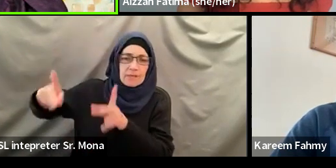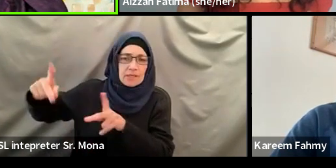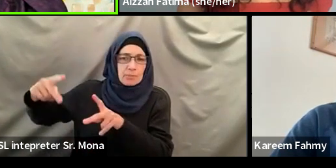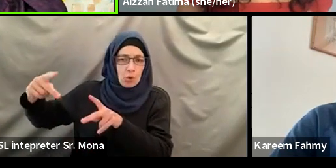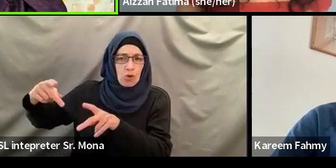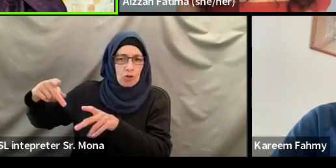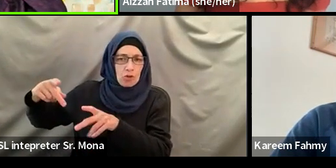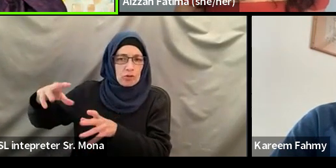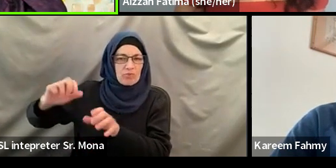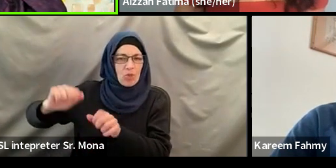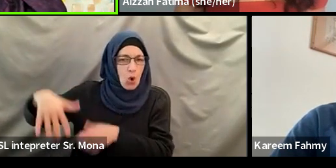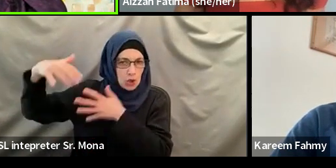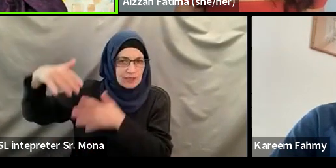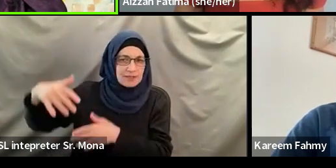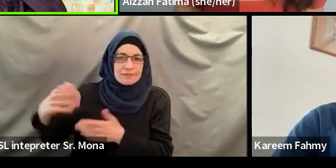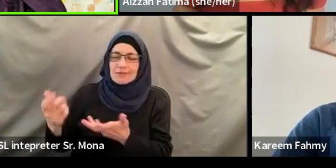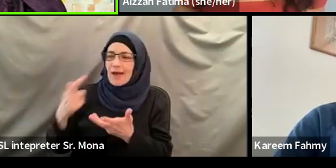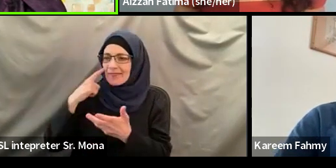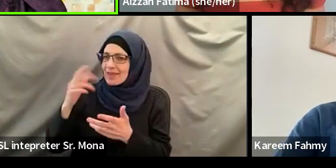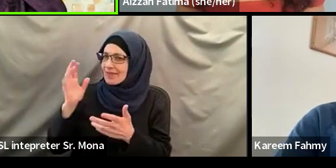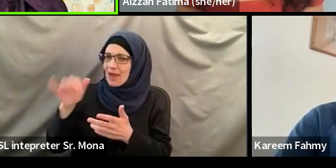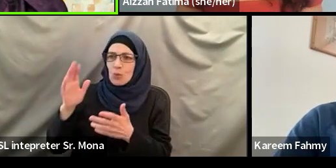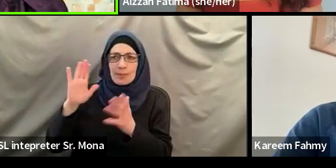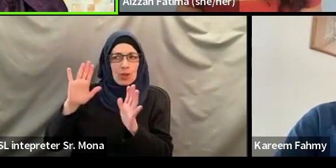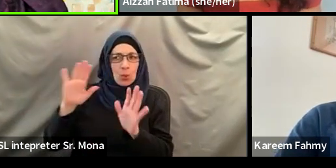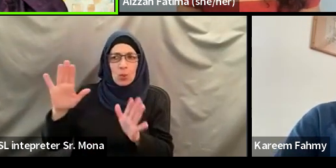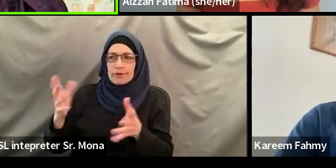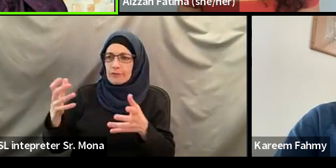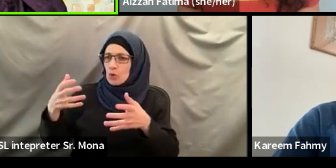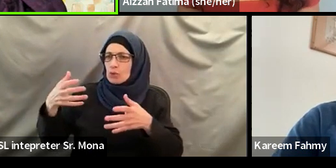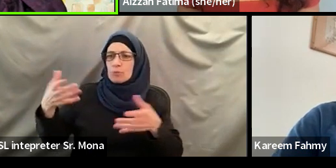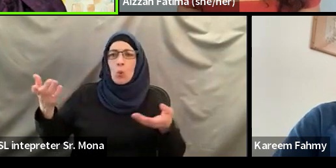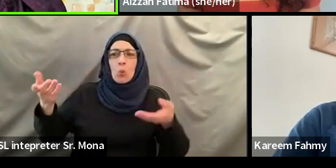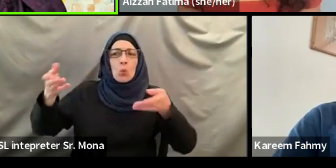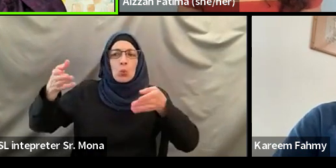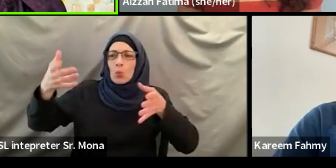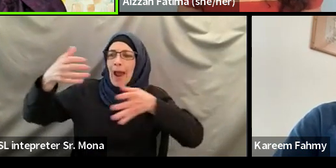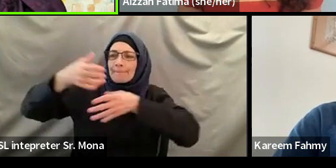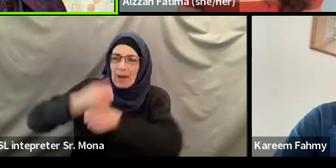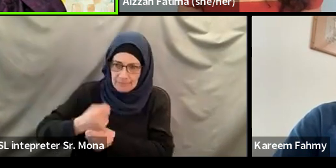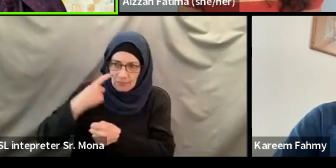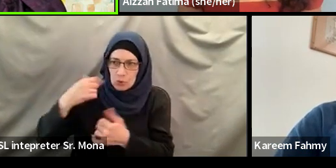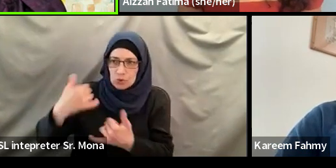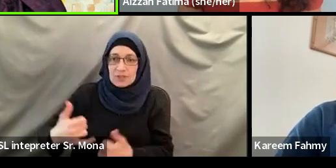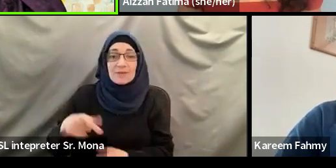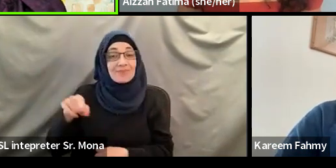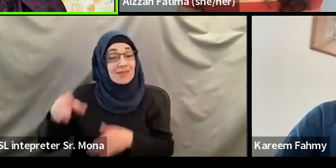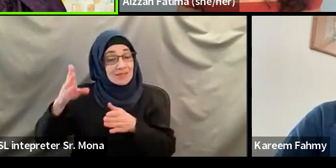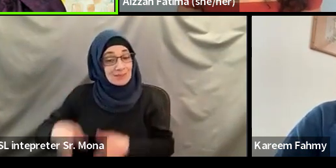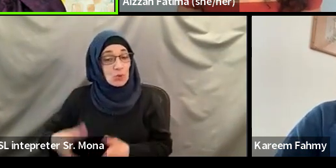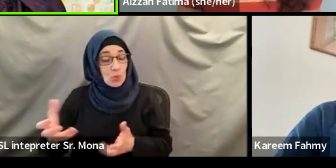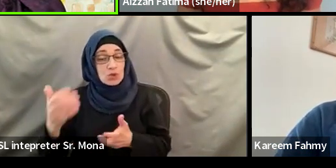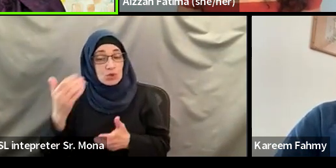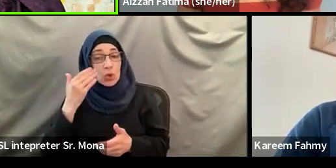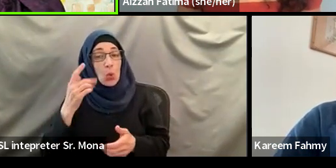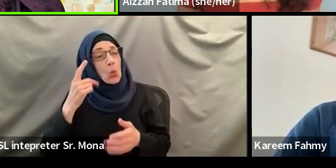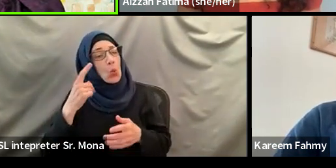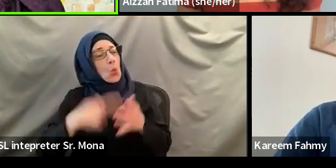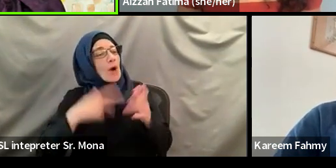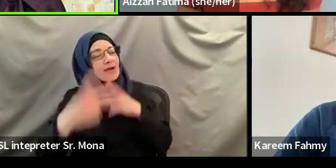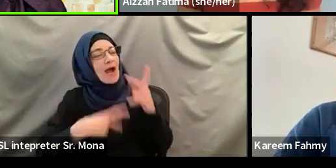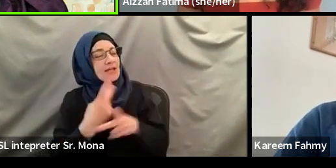to sort of wrap us up for today. This person would love to know what kind of dream roles or